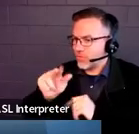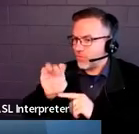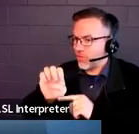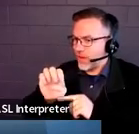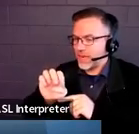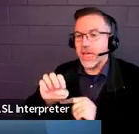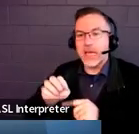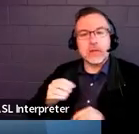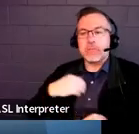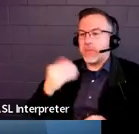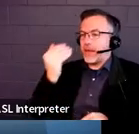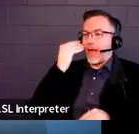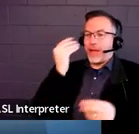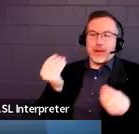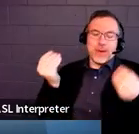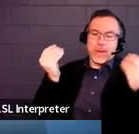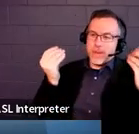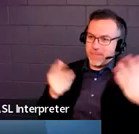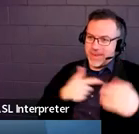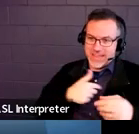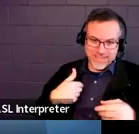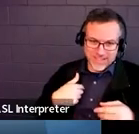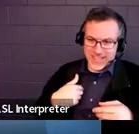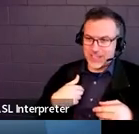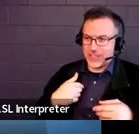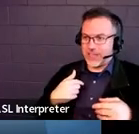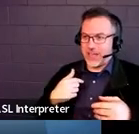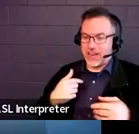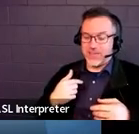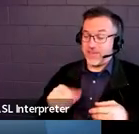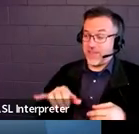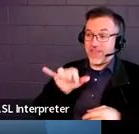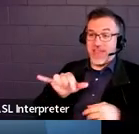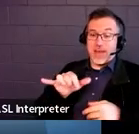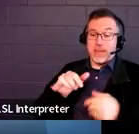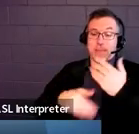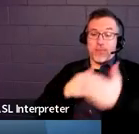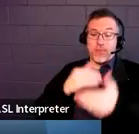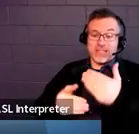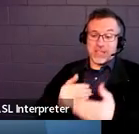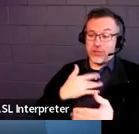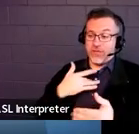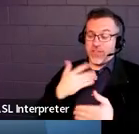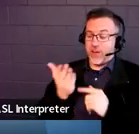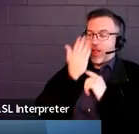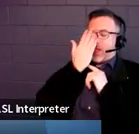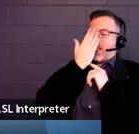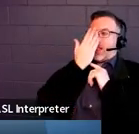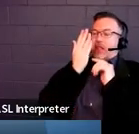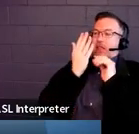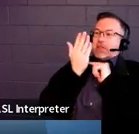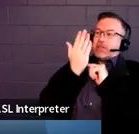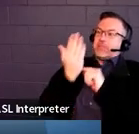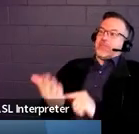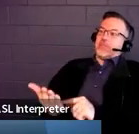swim through with the administrative letter, which is the right thing to do, allowing our students